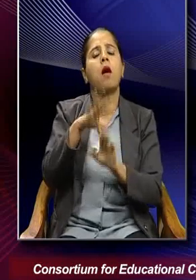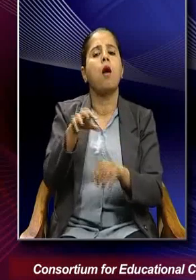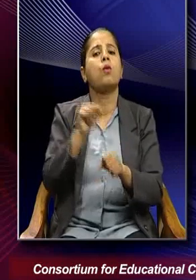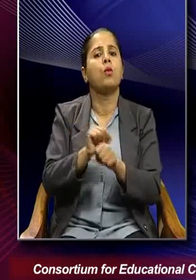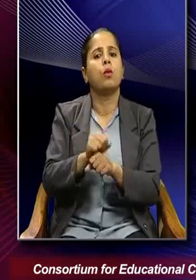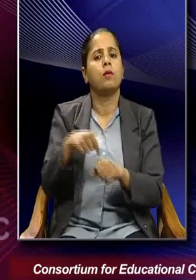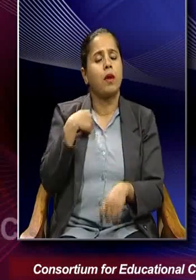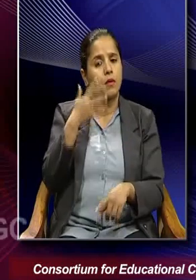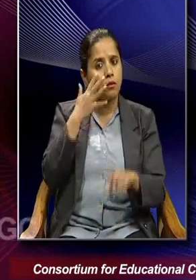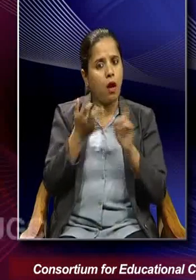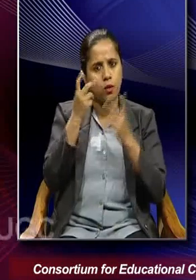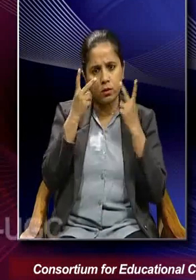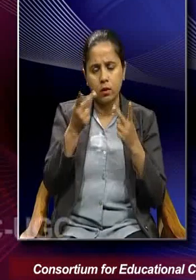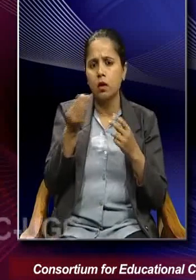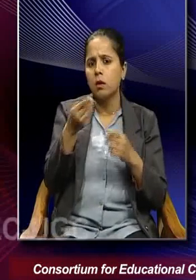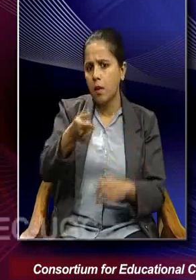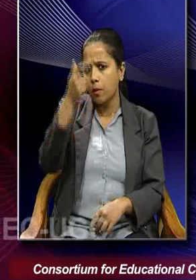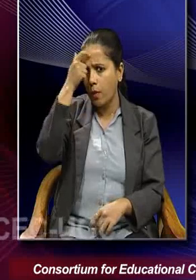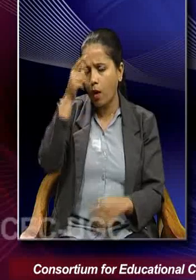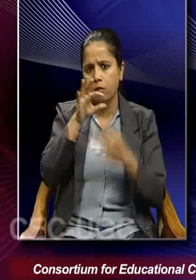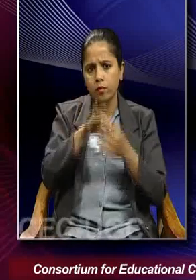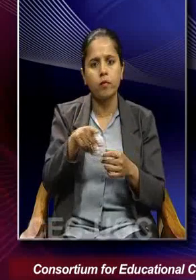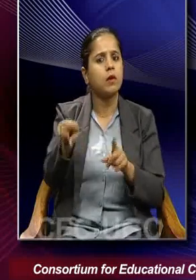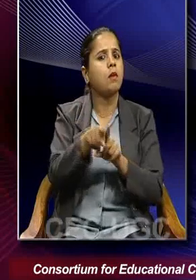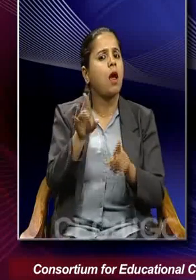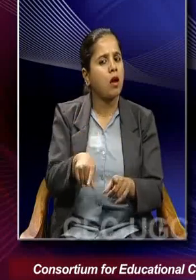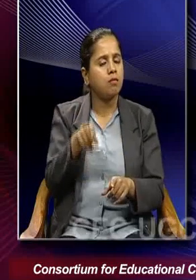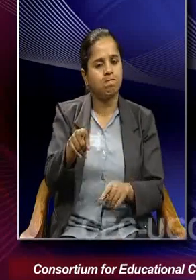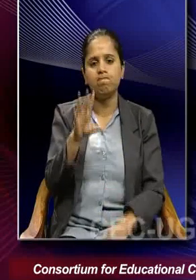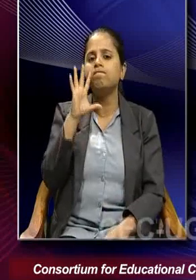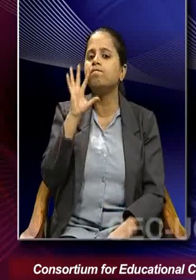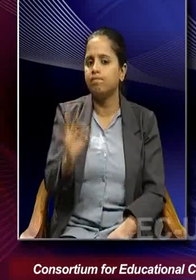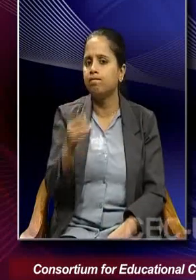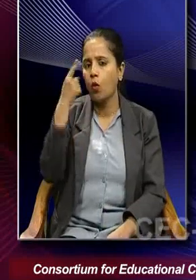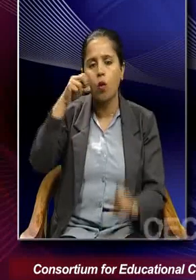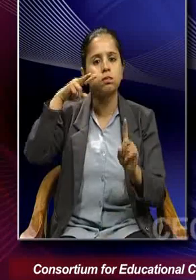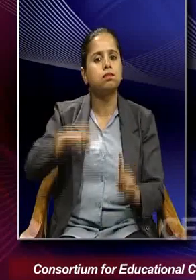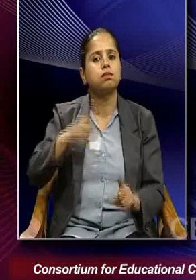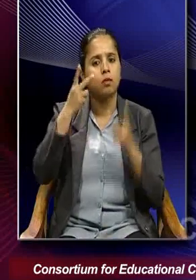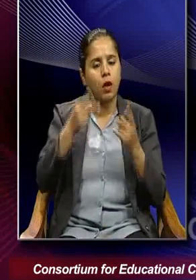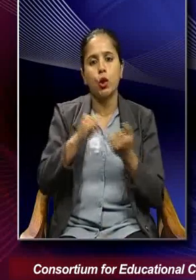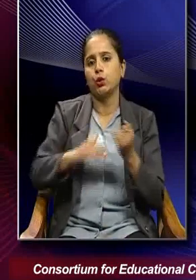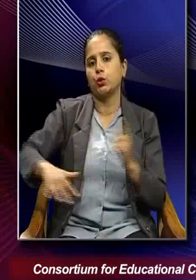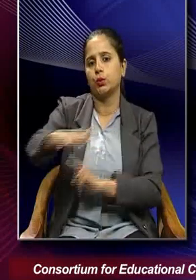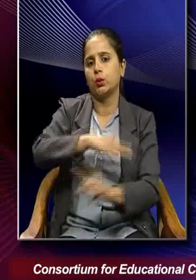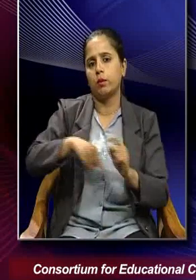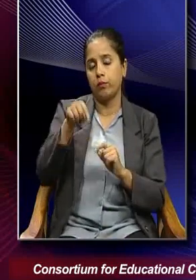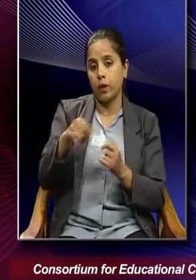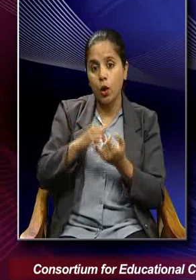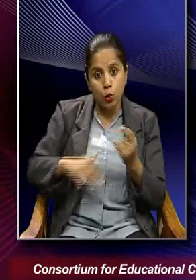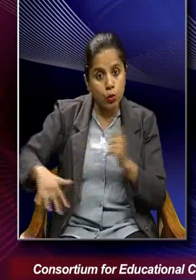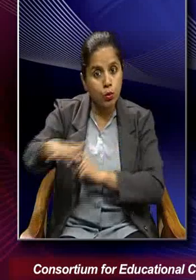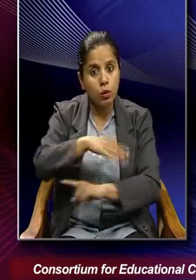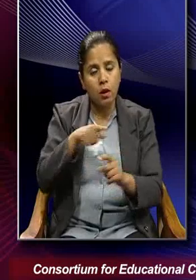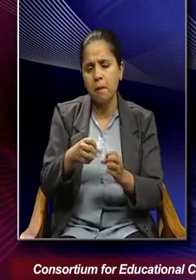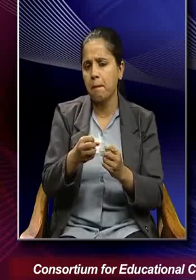we find that such kind of issues, they are very, very relevant from the point of view of the society, and society at